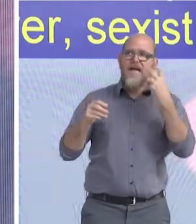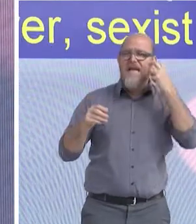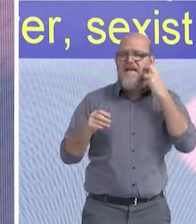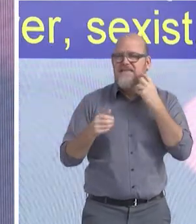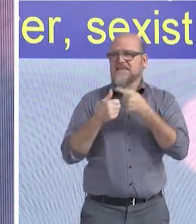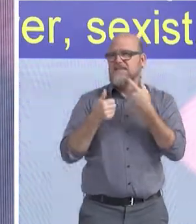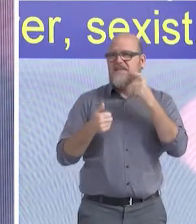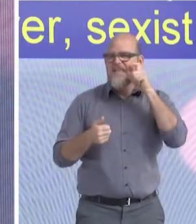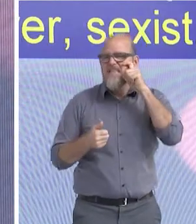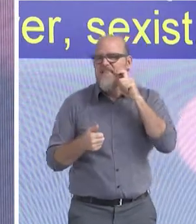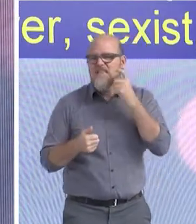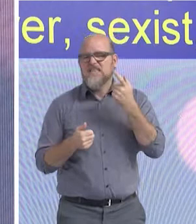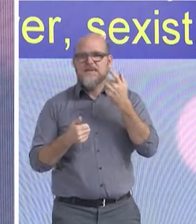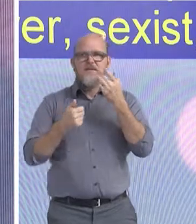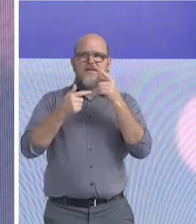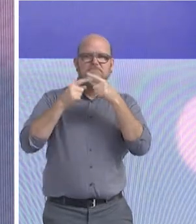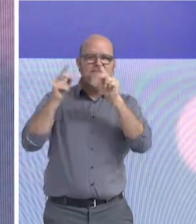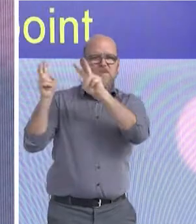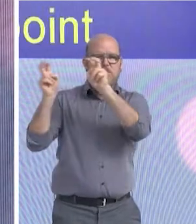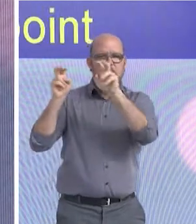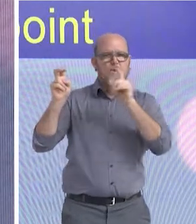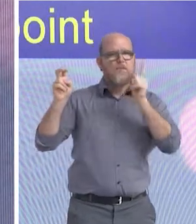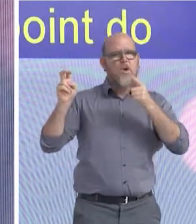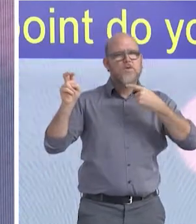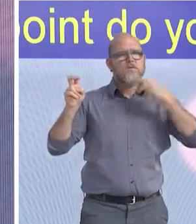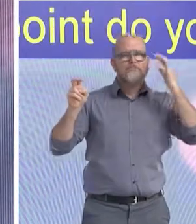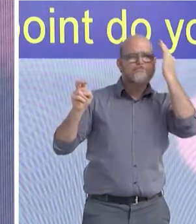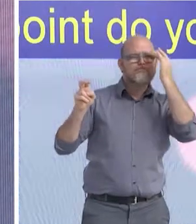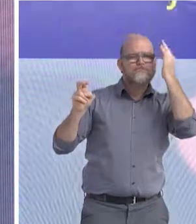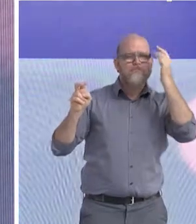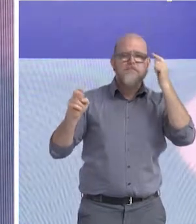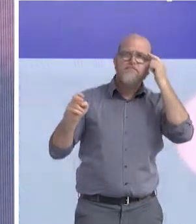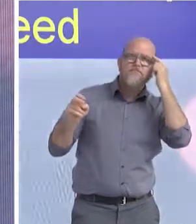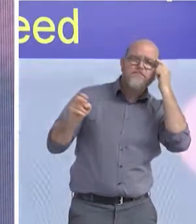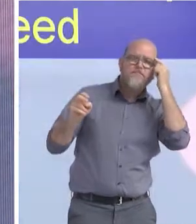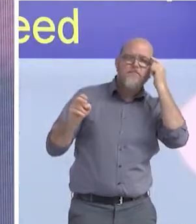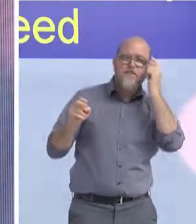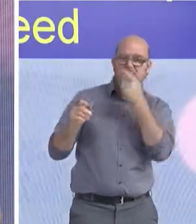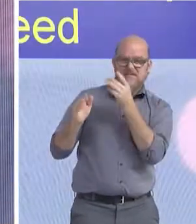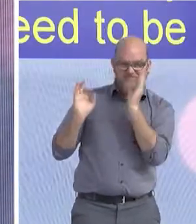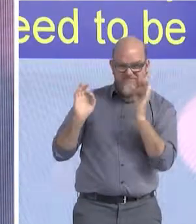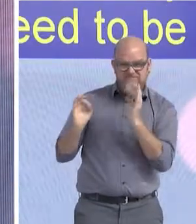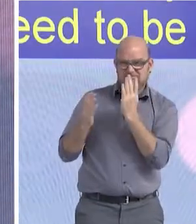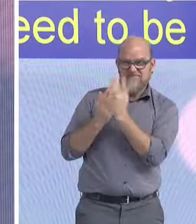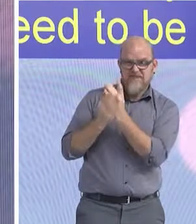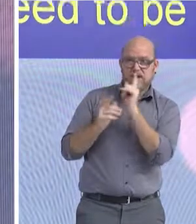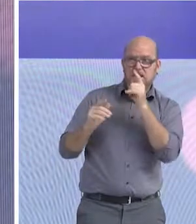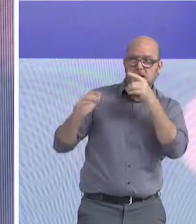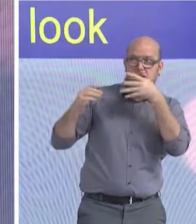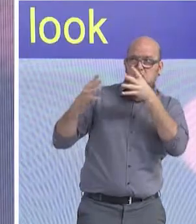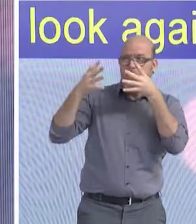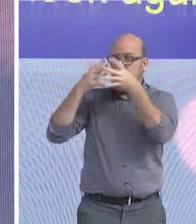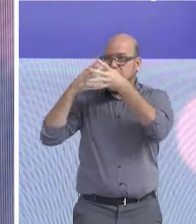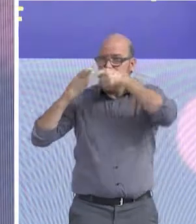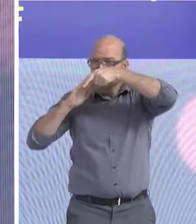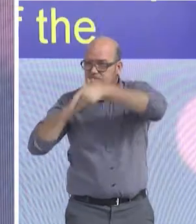what point does it really need to be checked? And if you look at, you know, again at the history of the